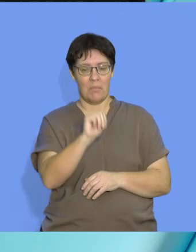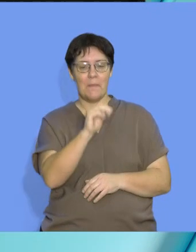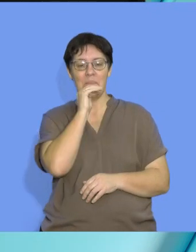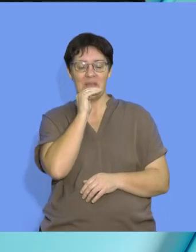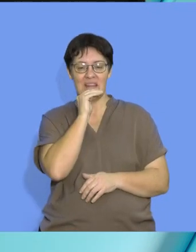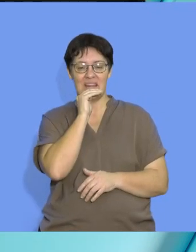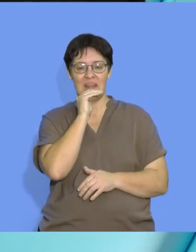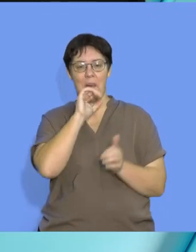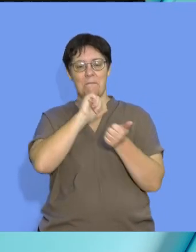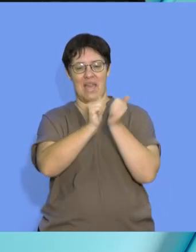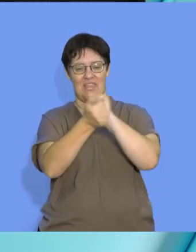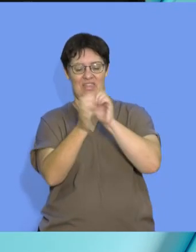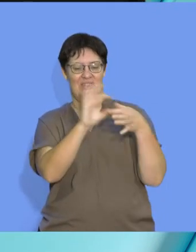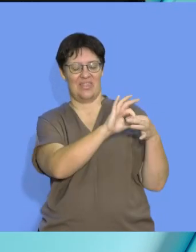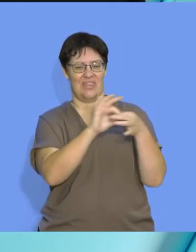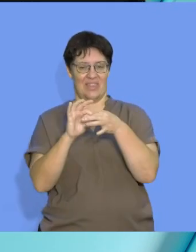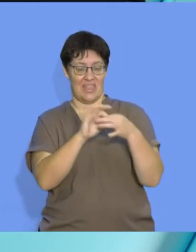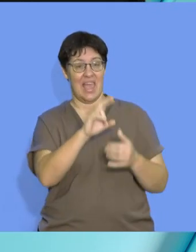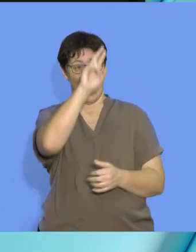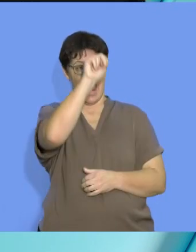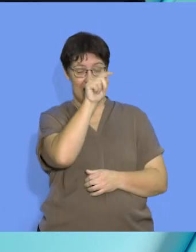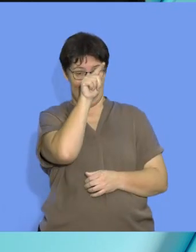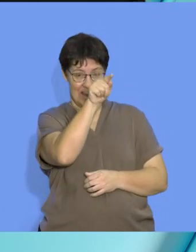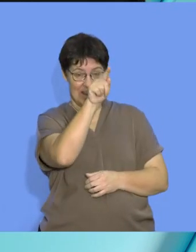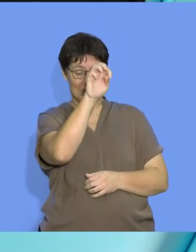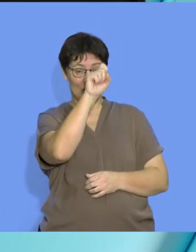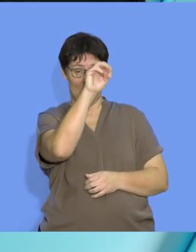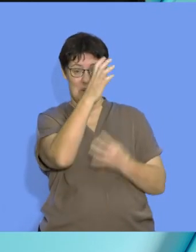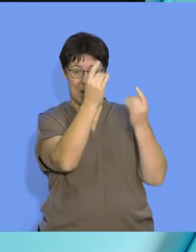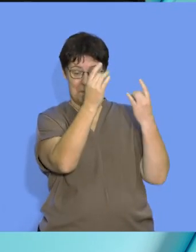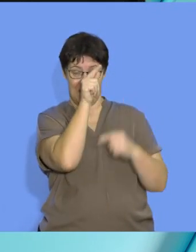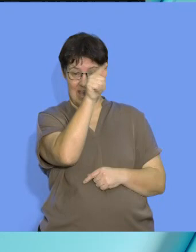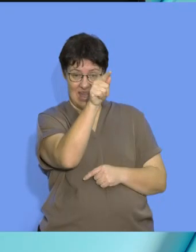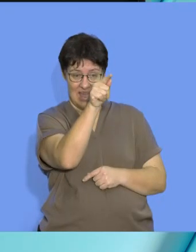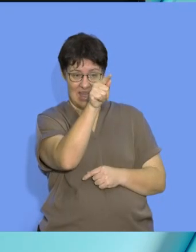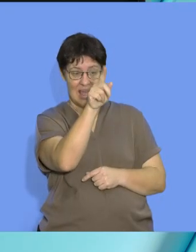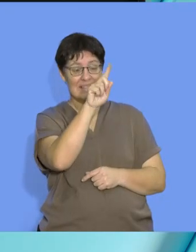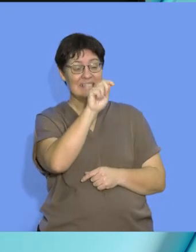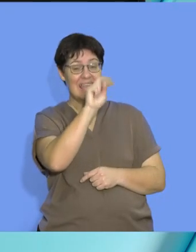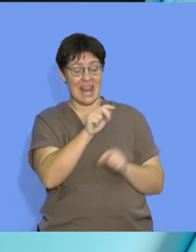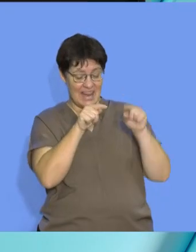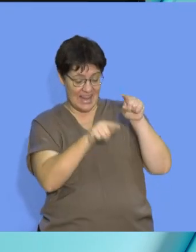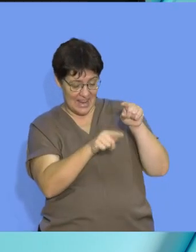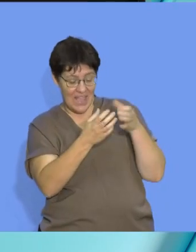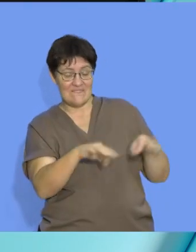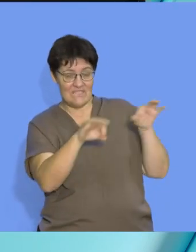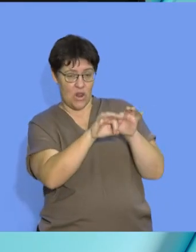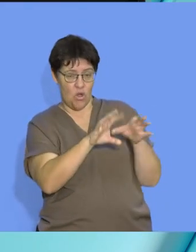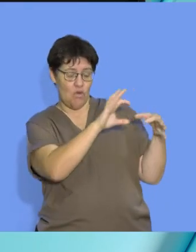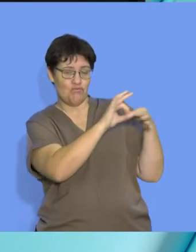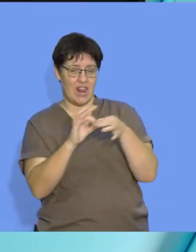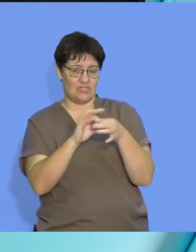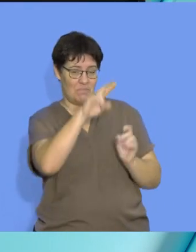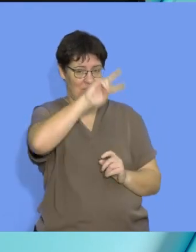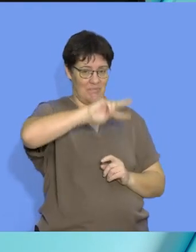mathematical relationship between n, which is my term number, and Tn, which is my term value.